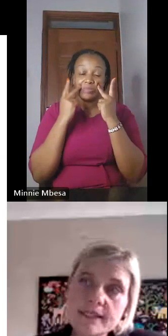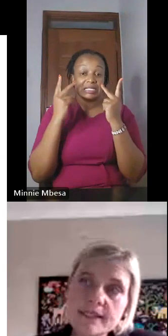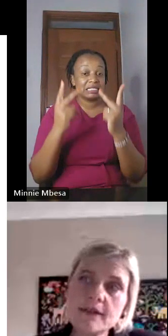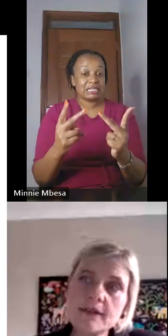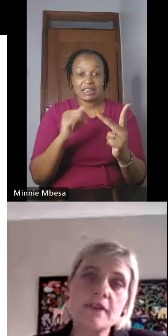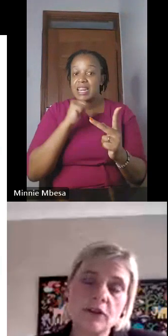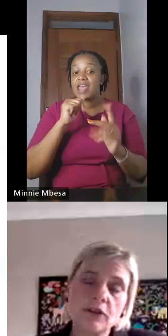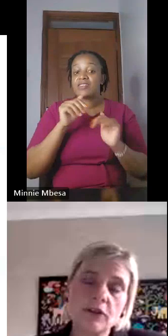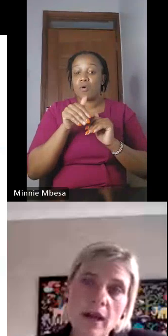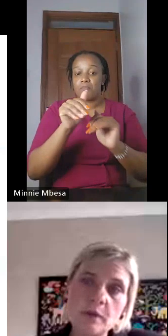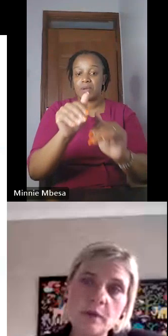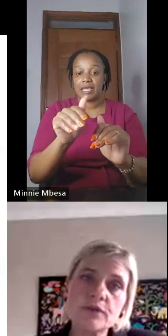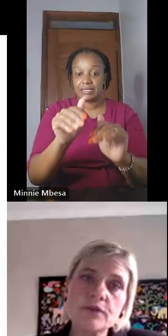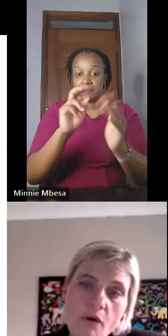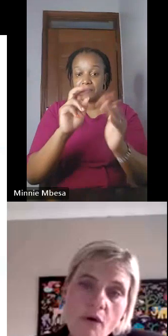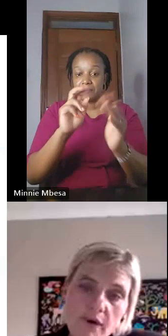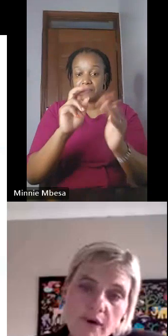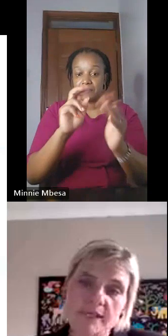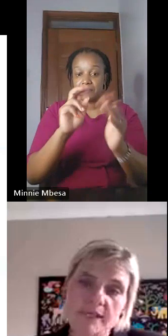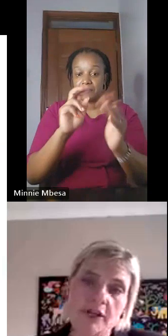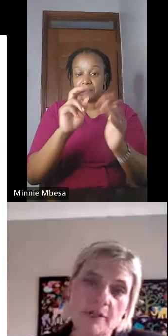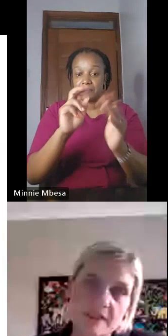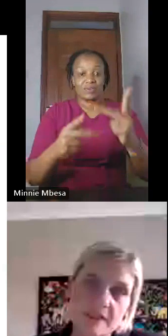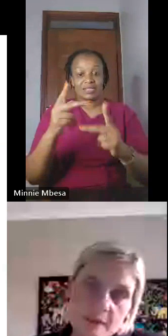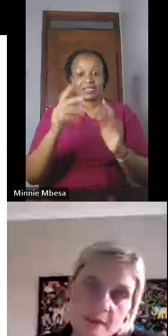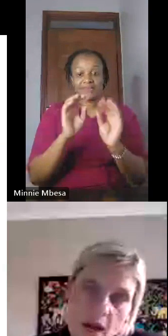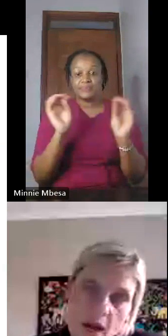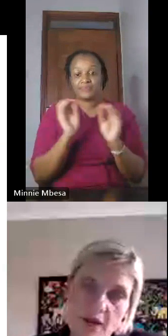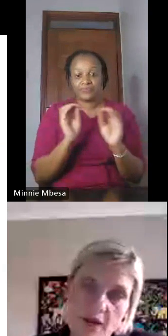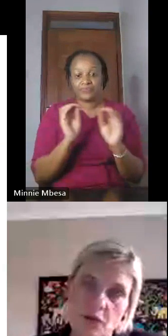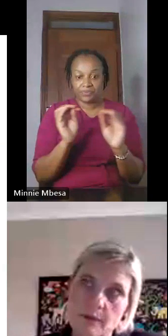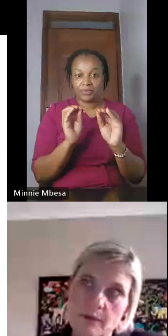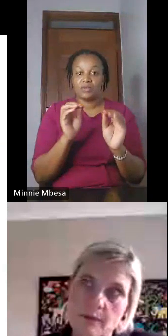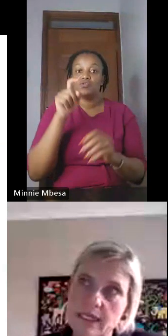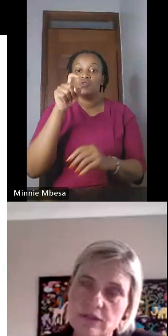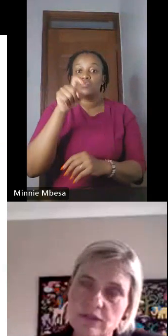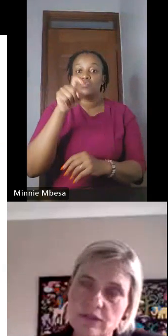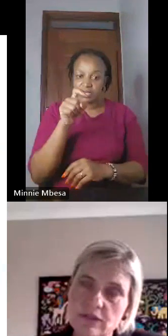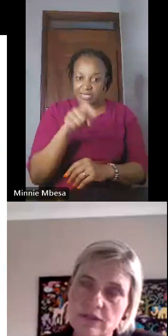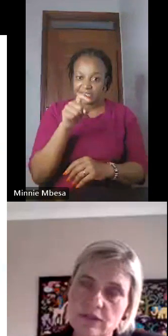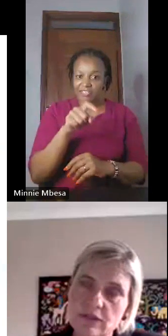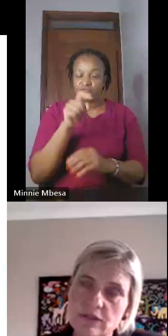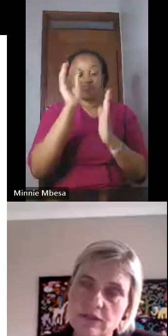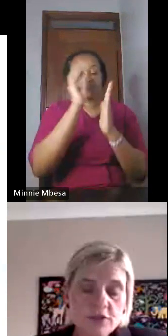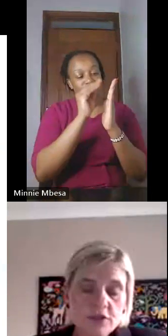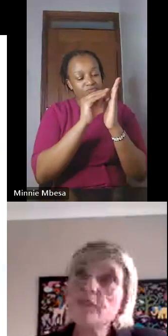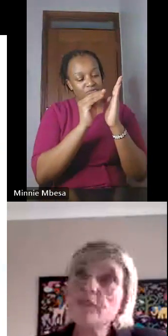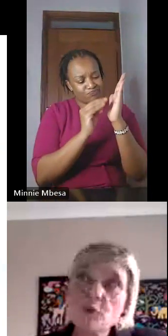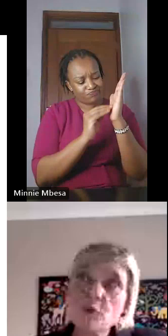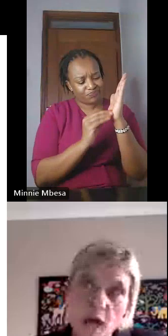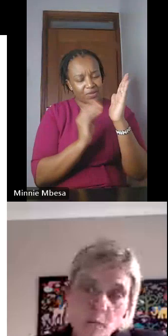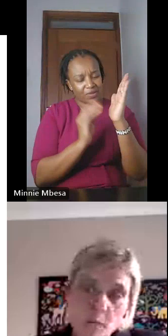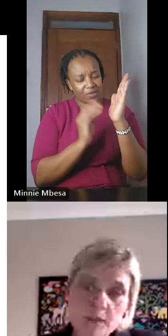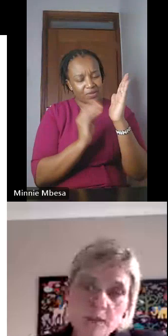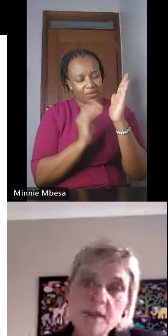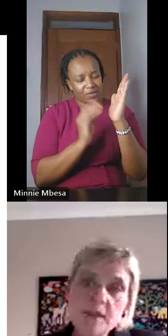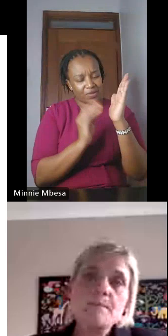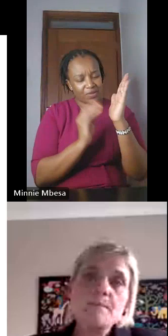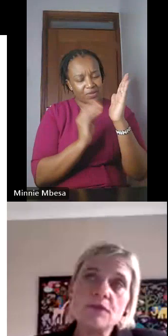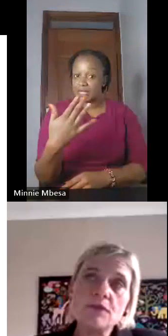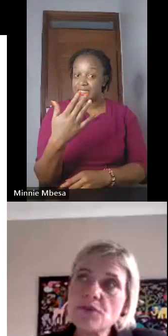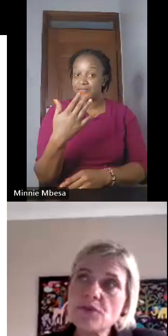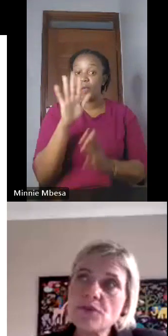So critical that you upload all of these documents as part of your application form. So you need your